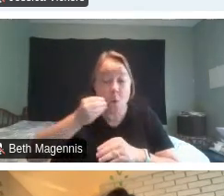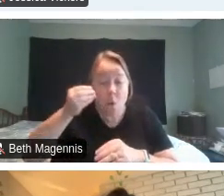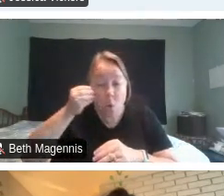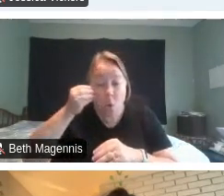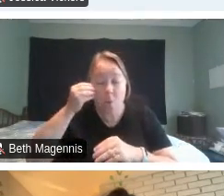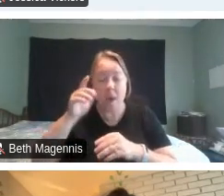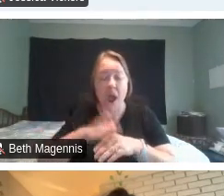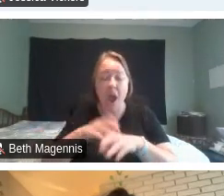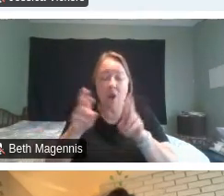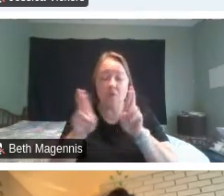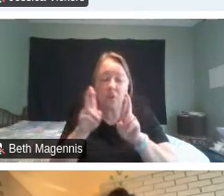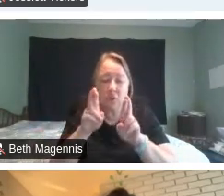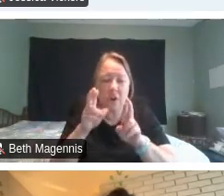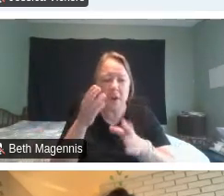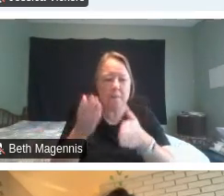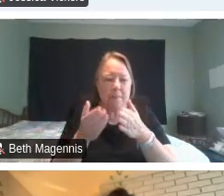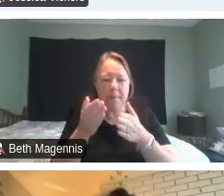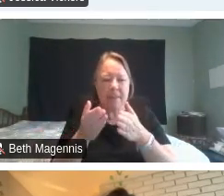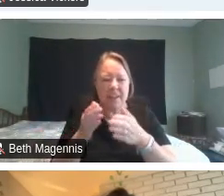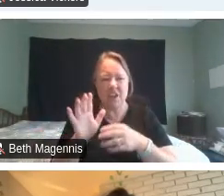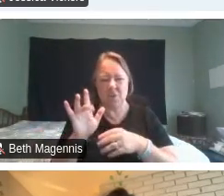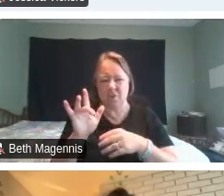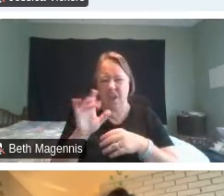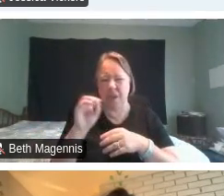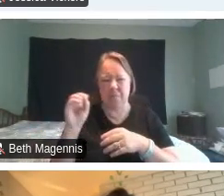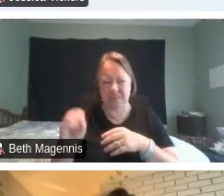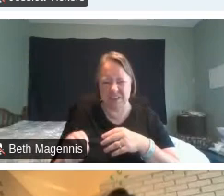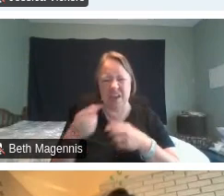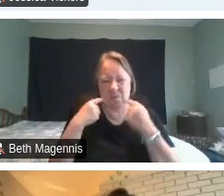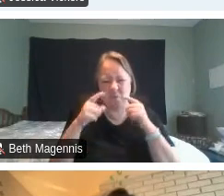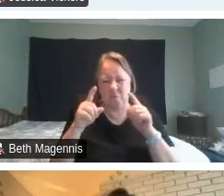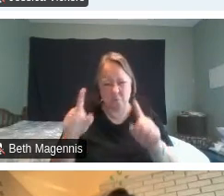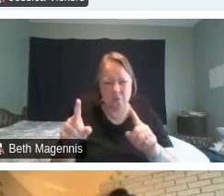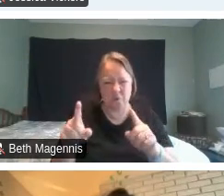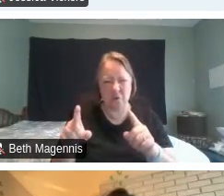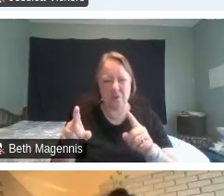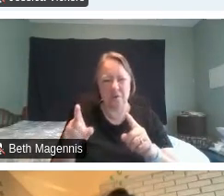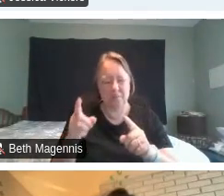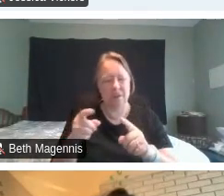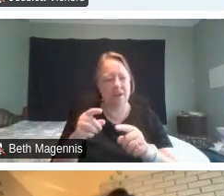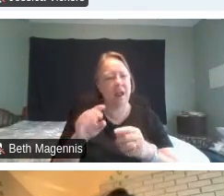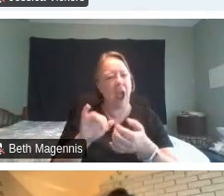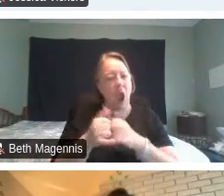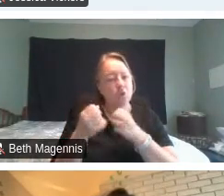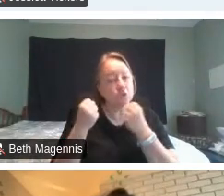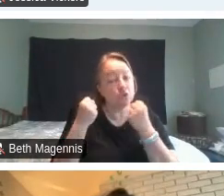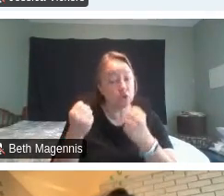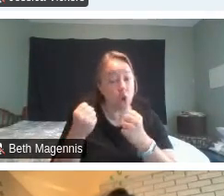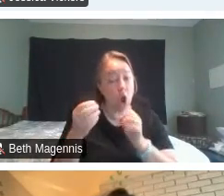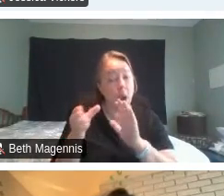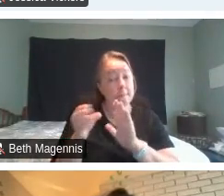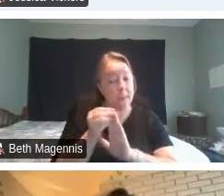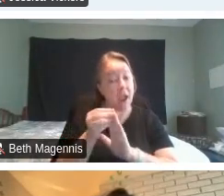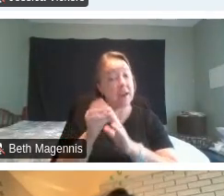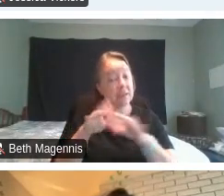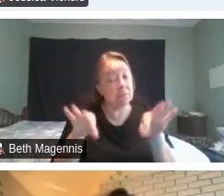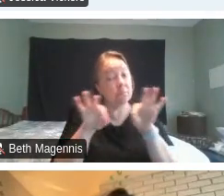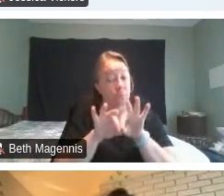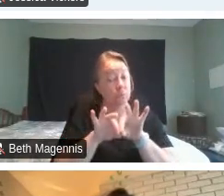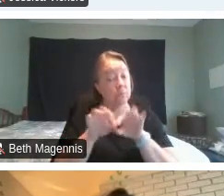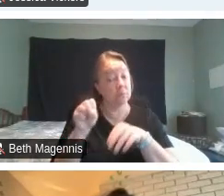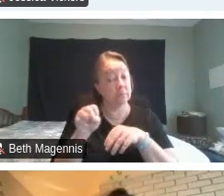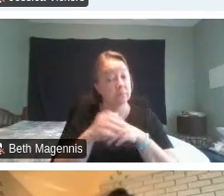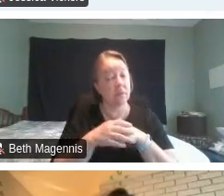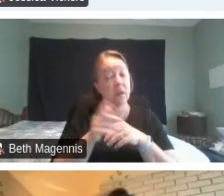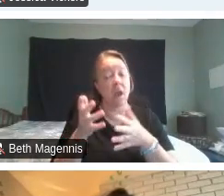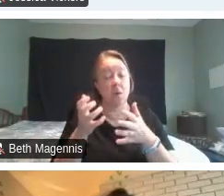magnets, I'd say maybe 25% of my fridge magnets work. So the strength of the magnet does kind of matter. I